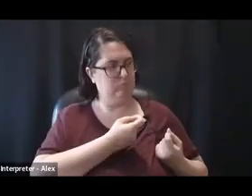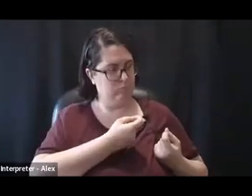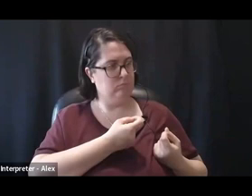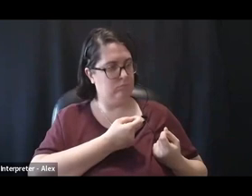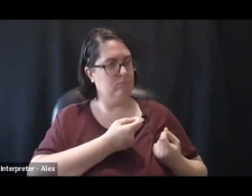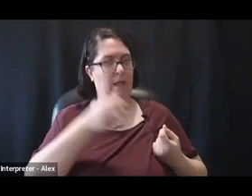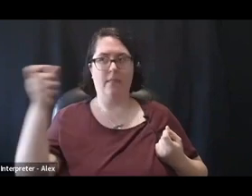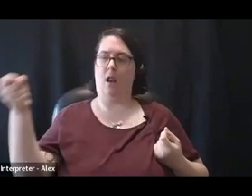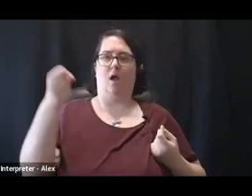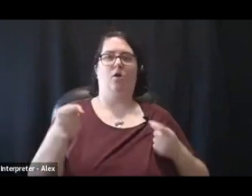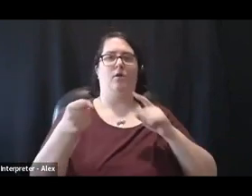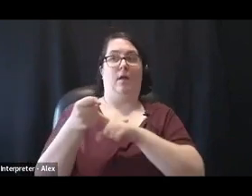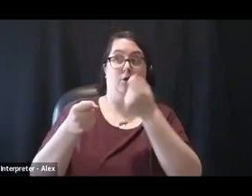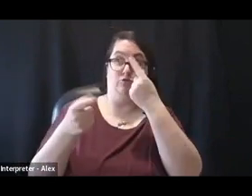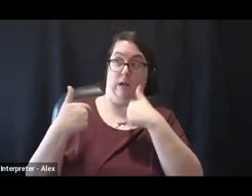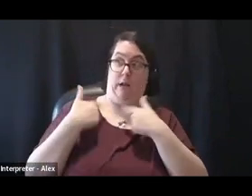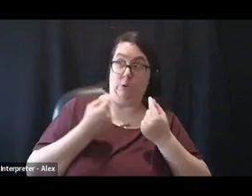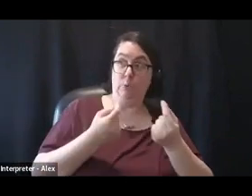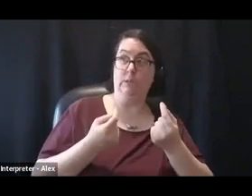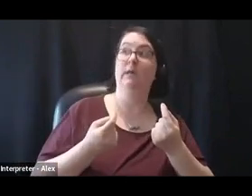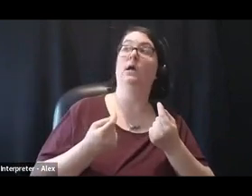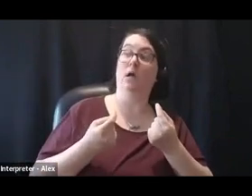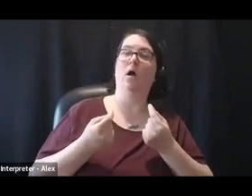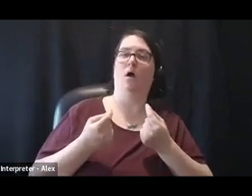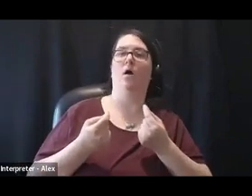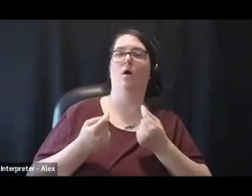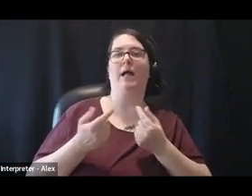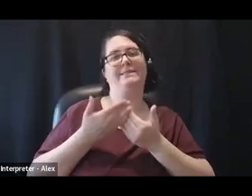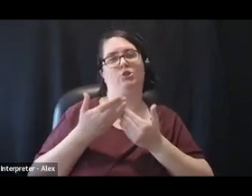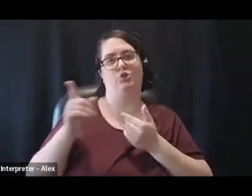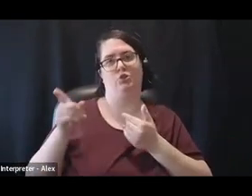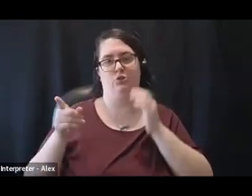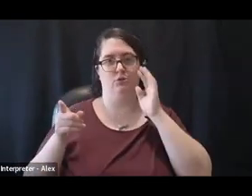informed technologists as consultants to help with that. So that's possible as well.